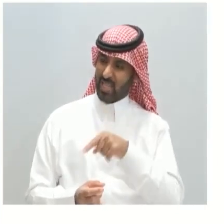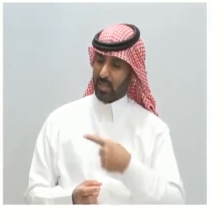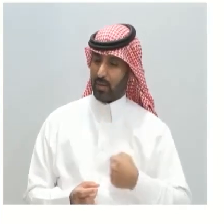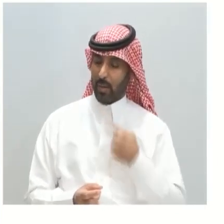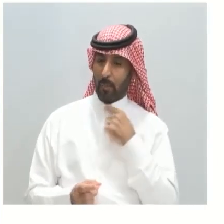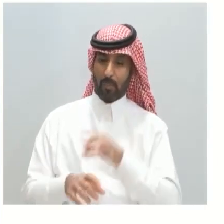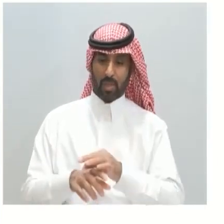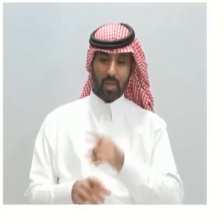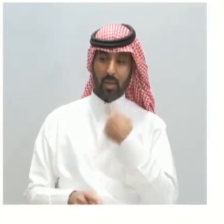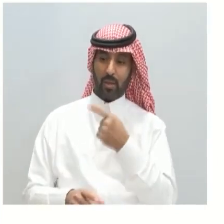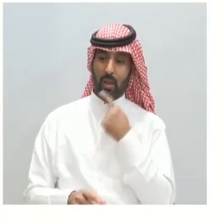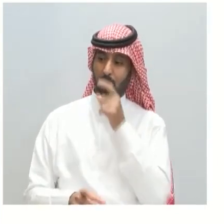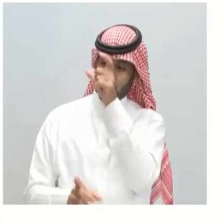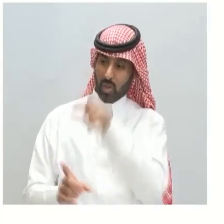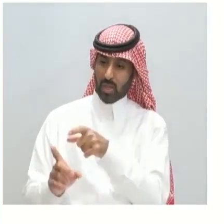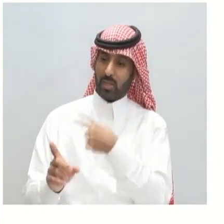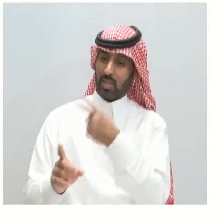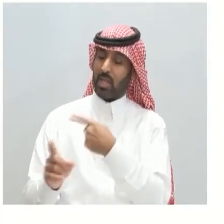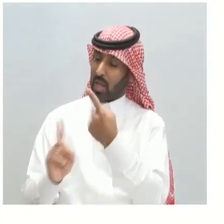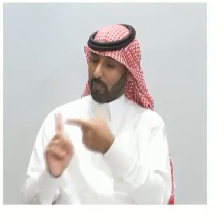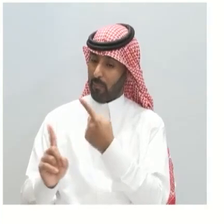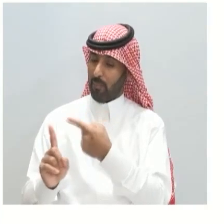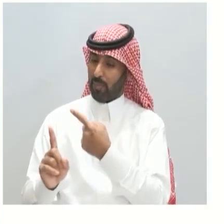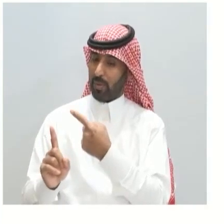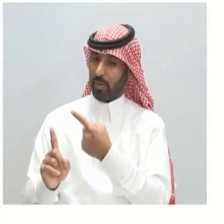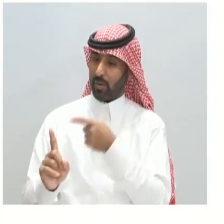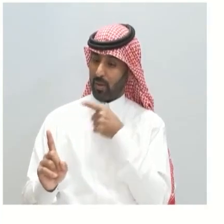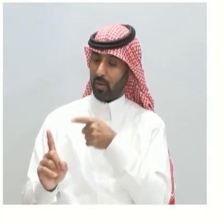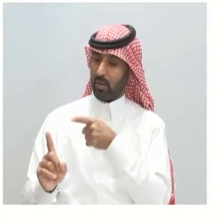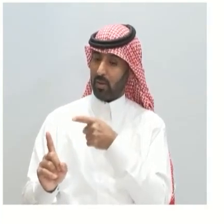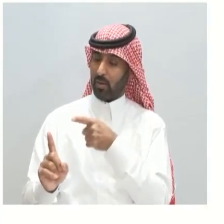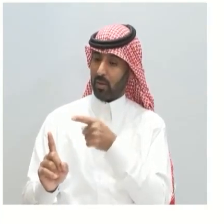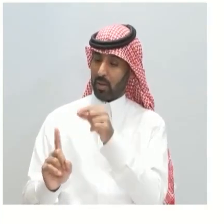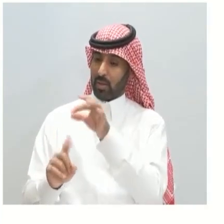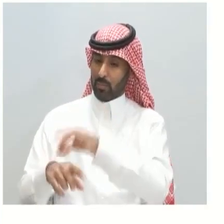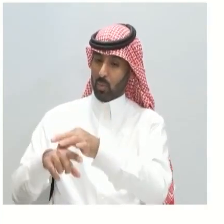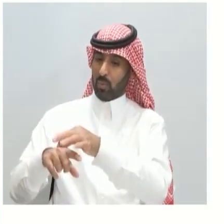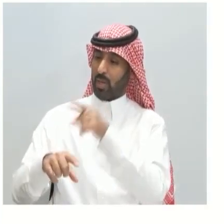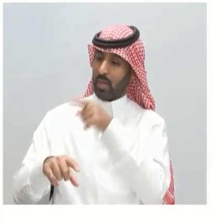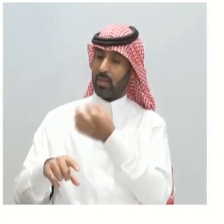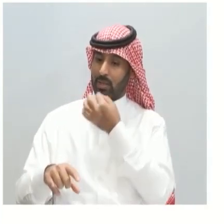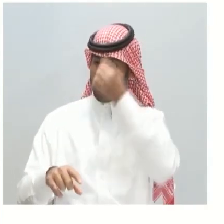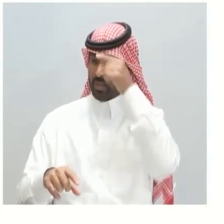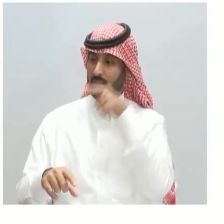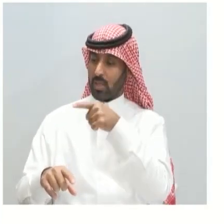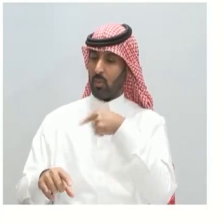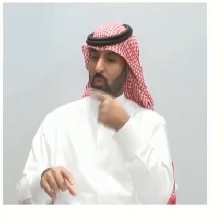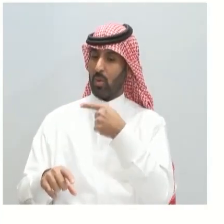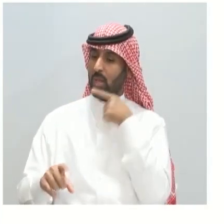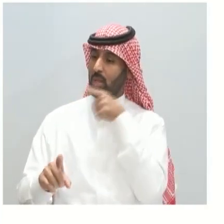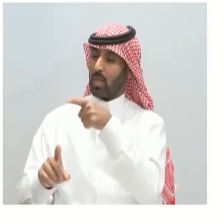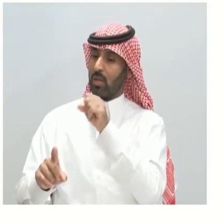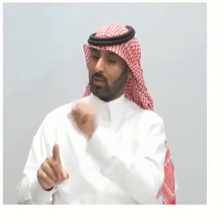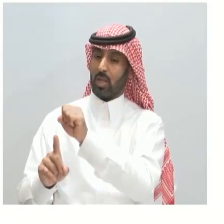people who talk about themselves all the time are, so we're describing people here. People who talk